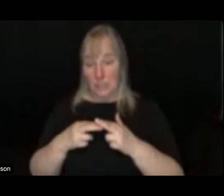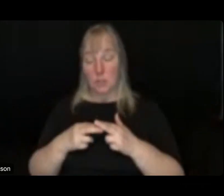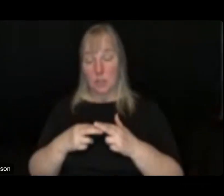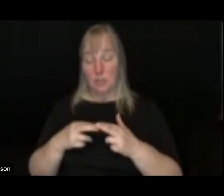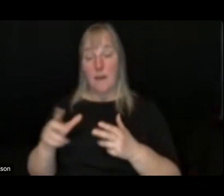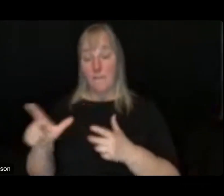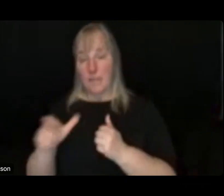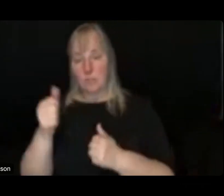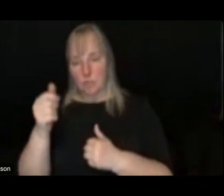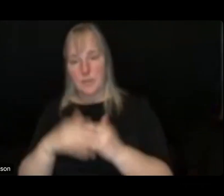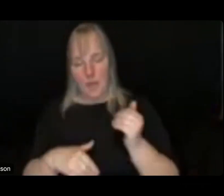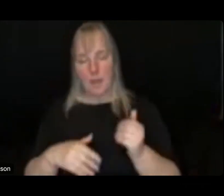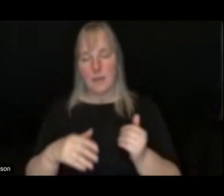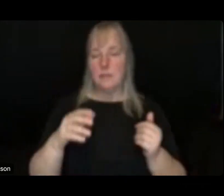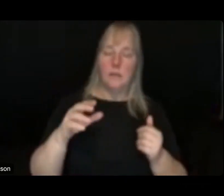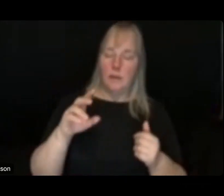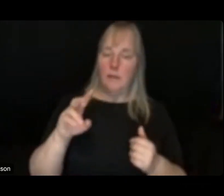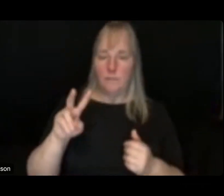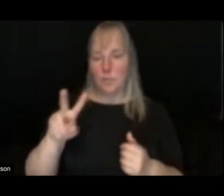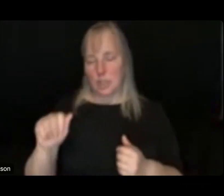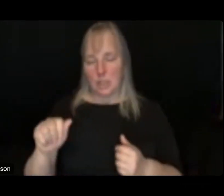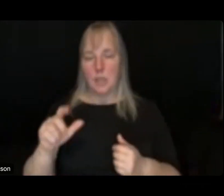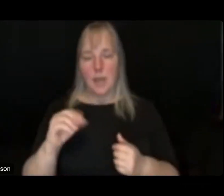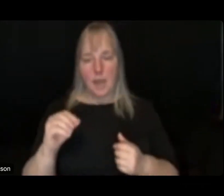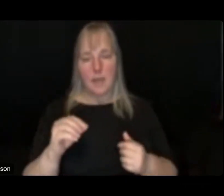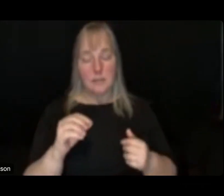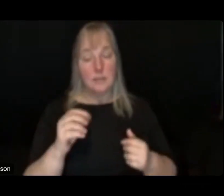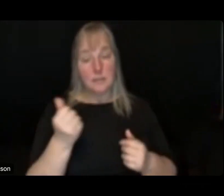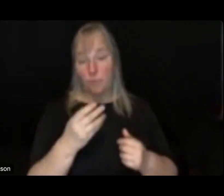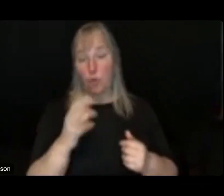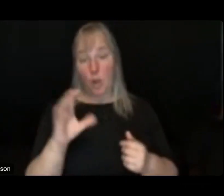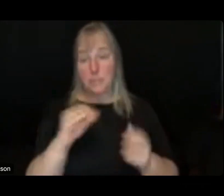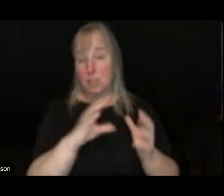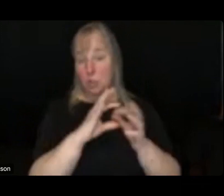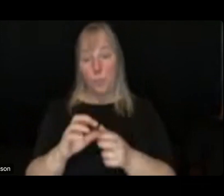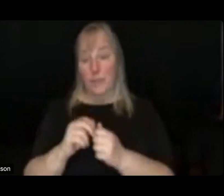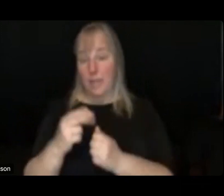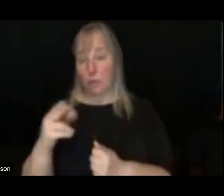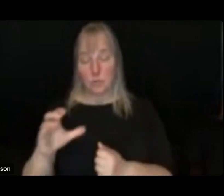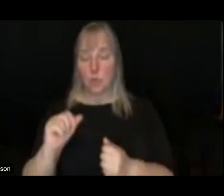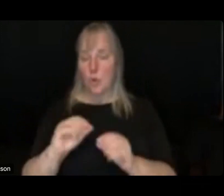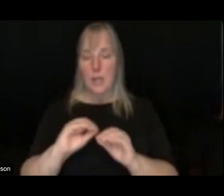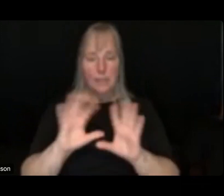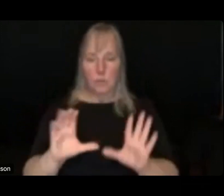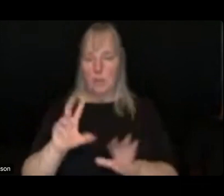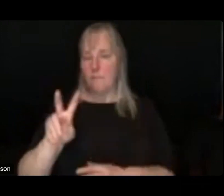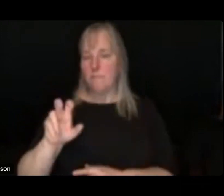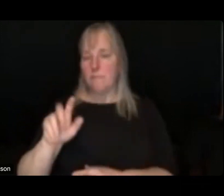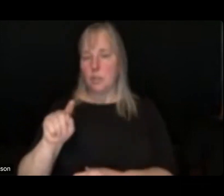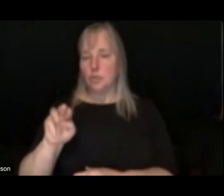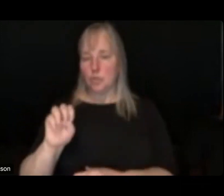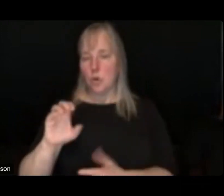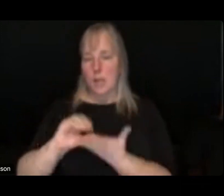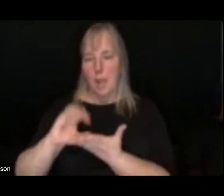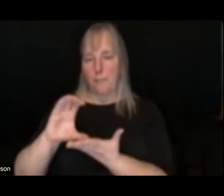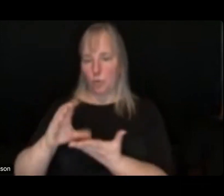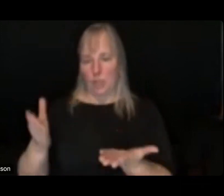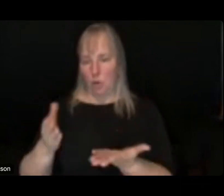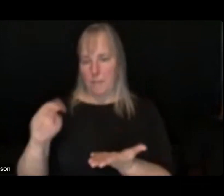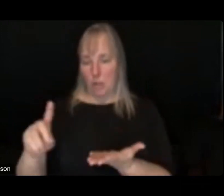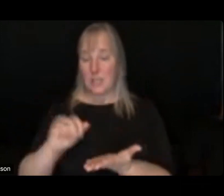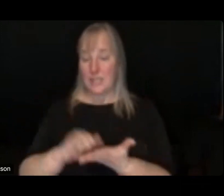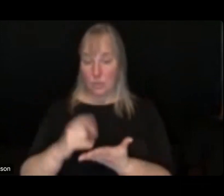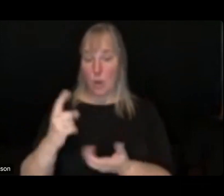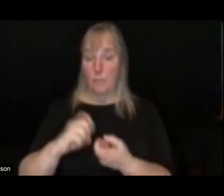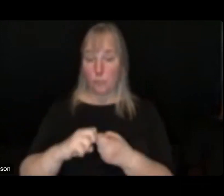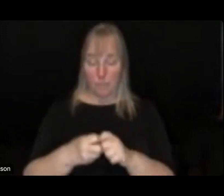cyber companies associated with Howard County. So clearly venture capital in Maryland is an issue. It's becoming less